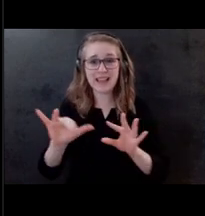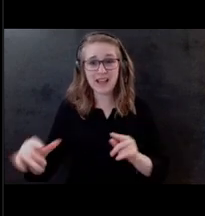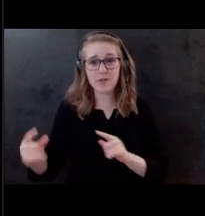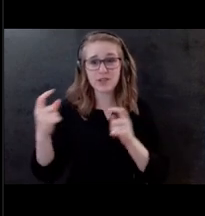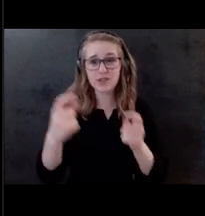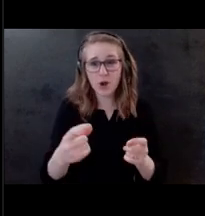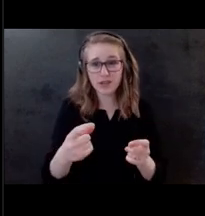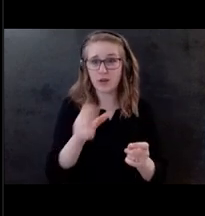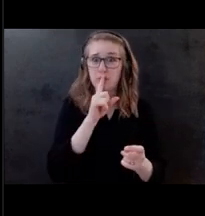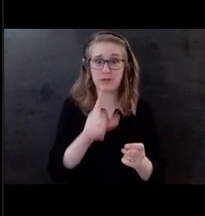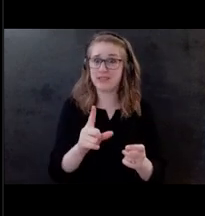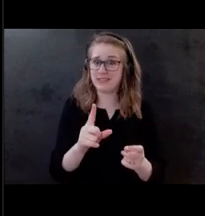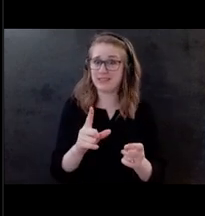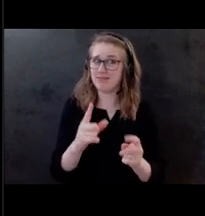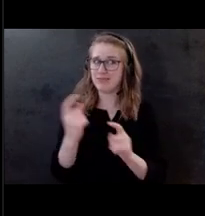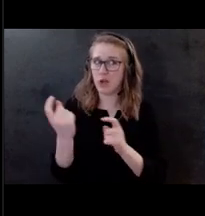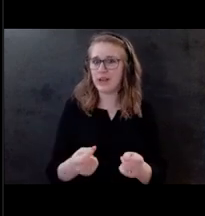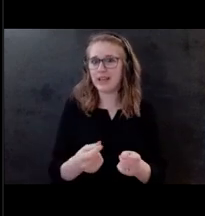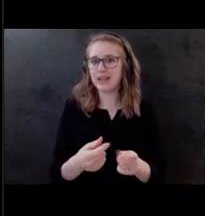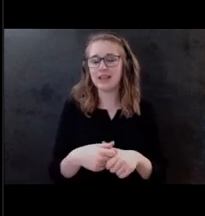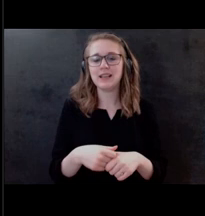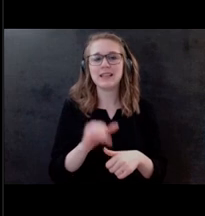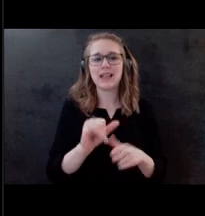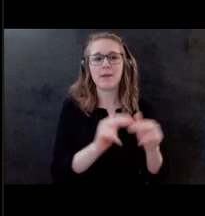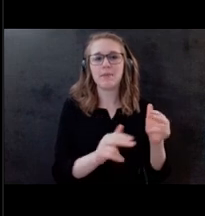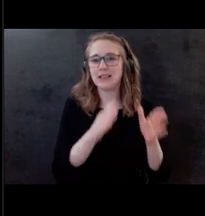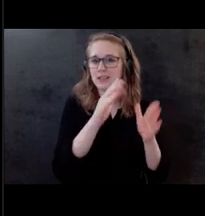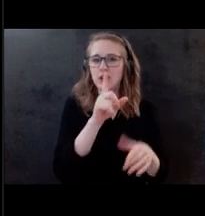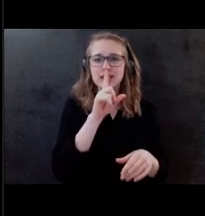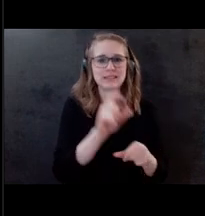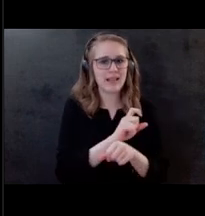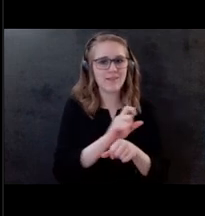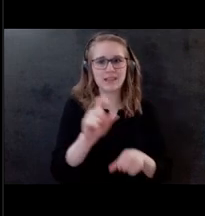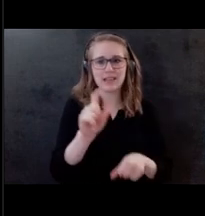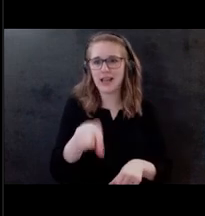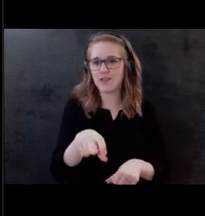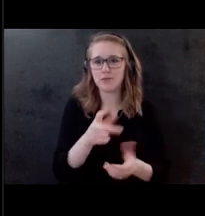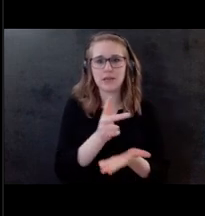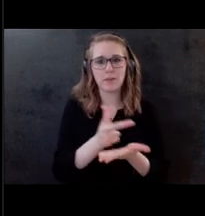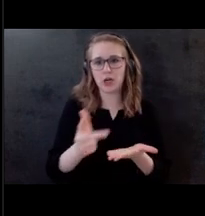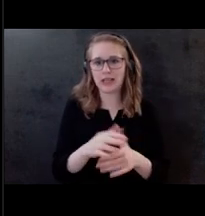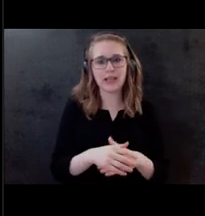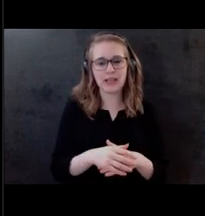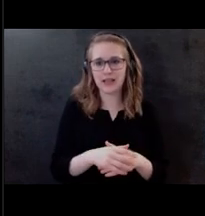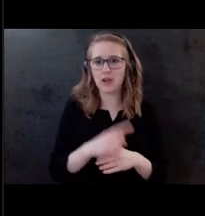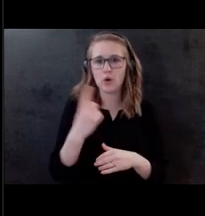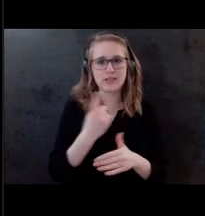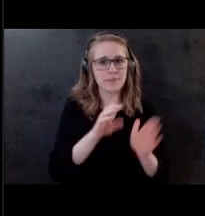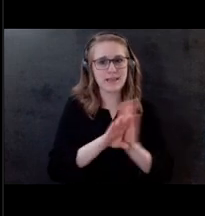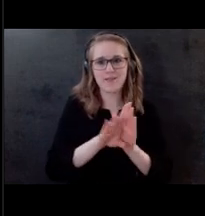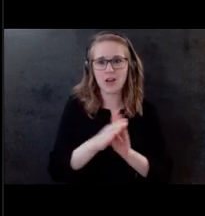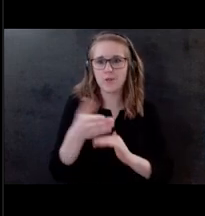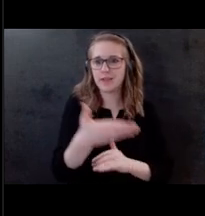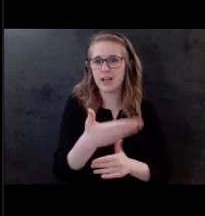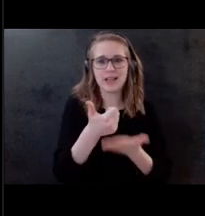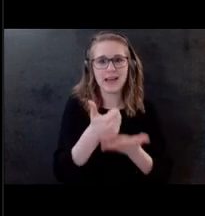or basically donated to the builder has definitely got to be parking, something developed there for